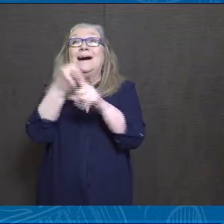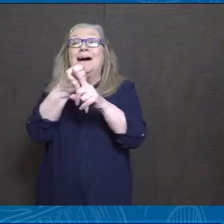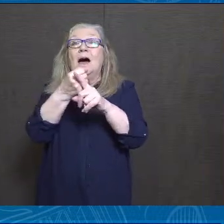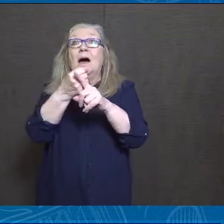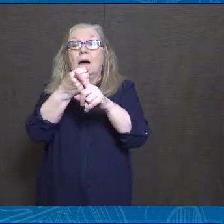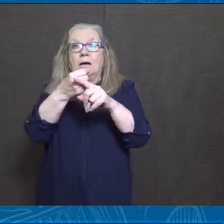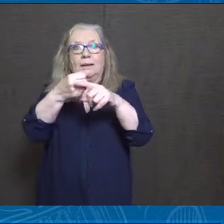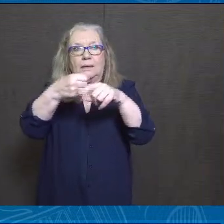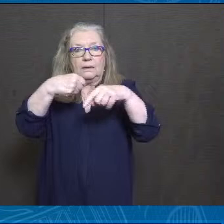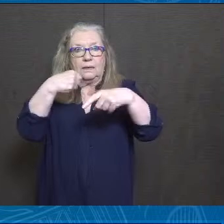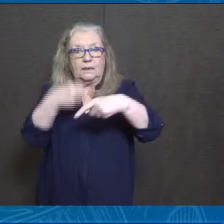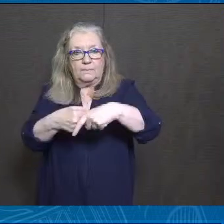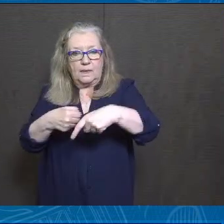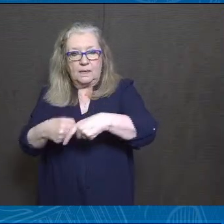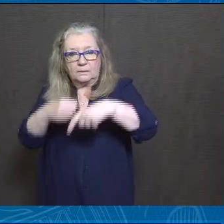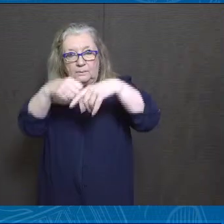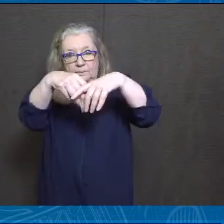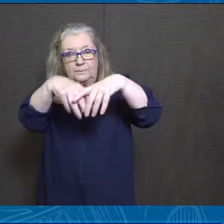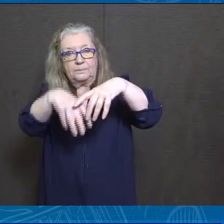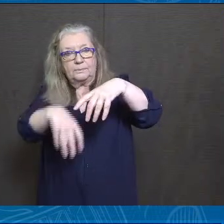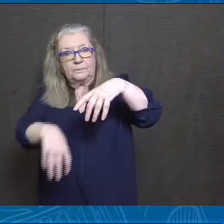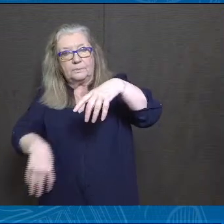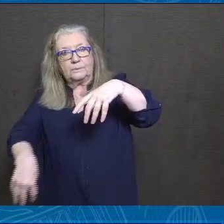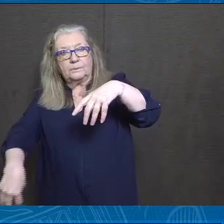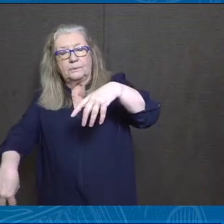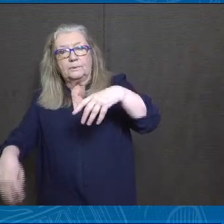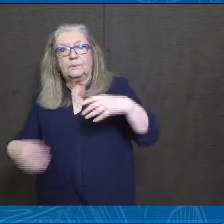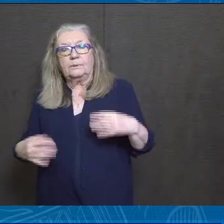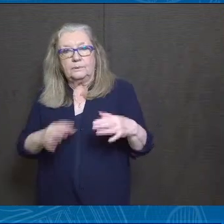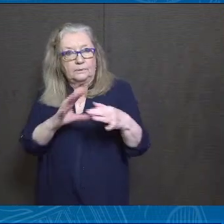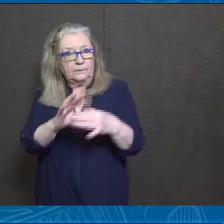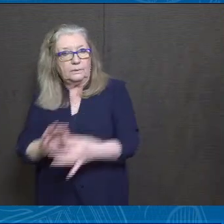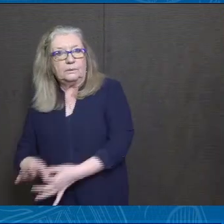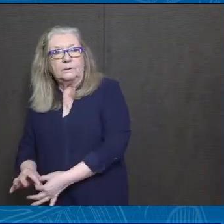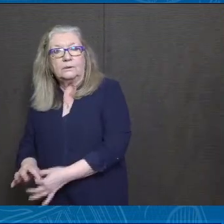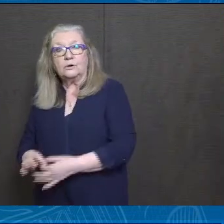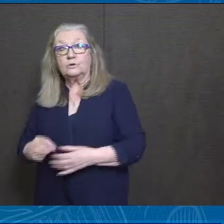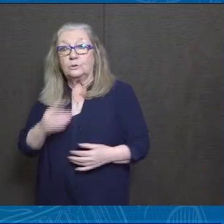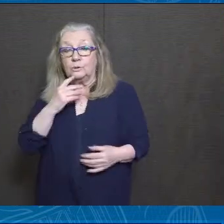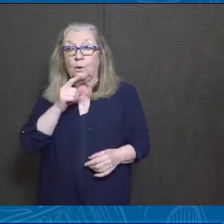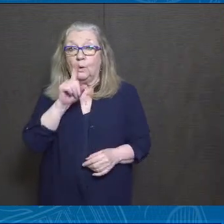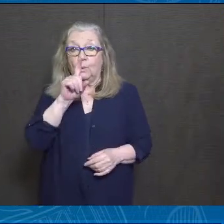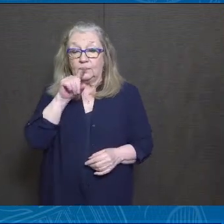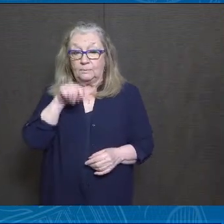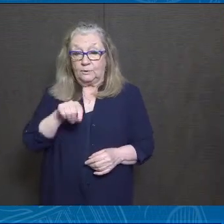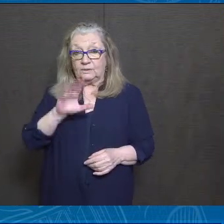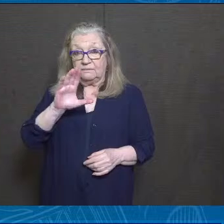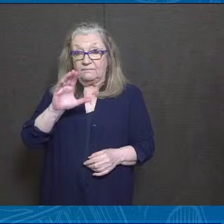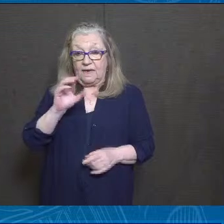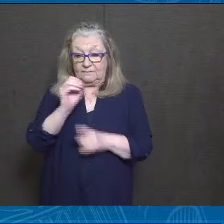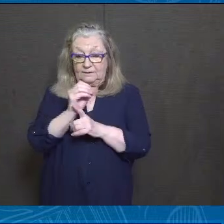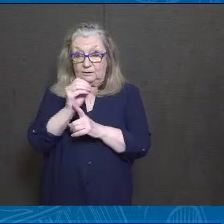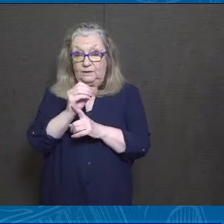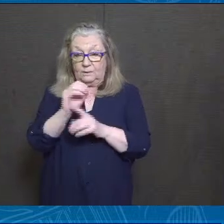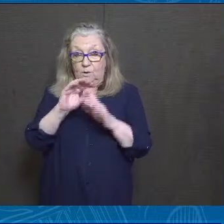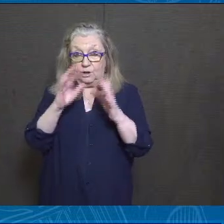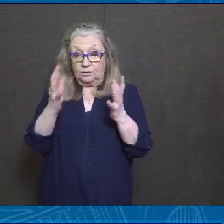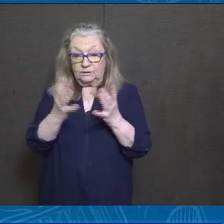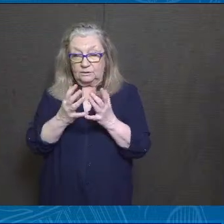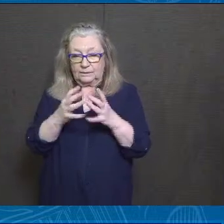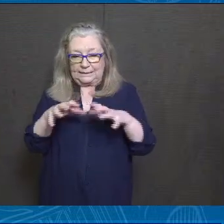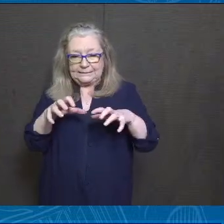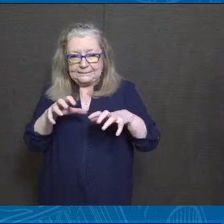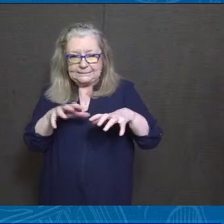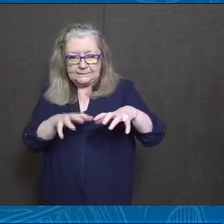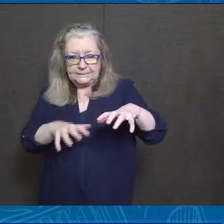The research that we have conducted at ICIMOD shows that in a 1.5 degree world, glaciers in our region